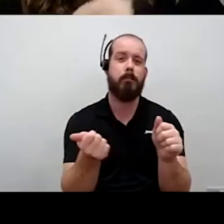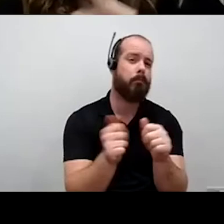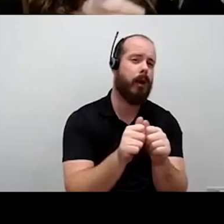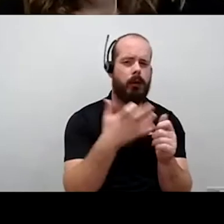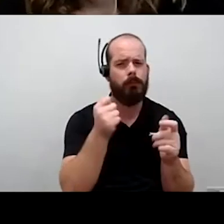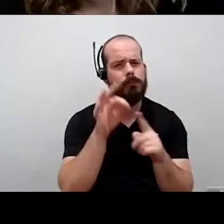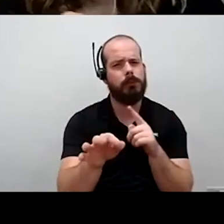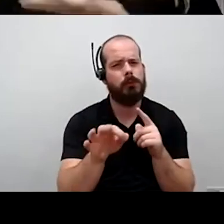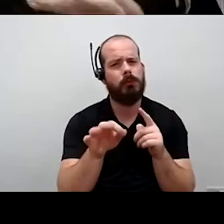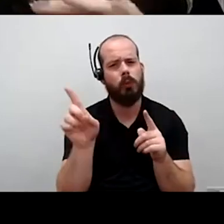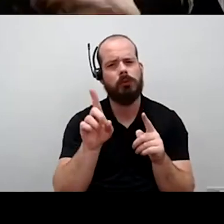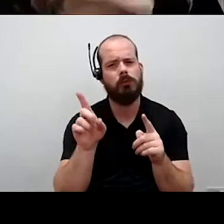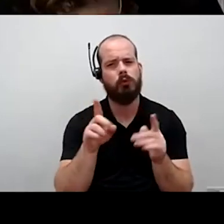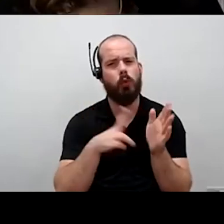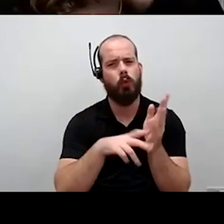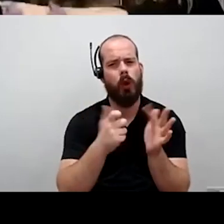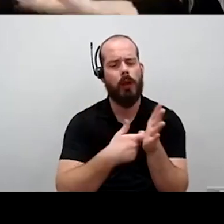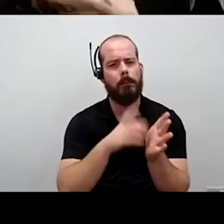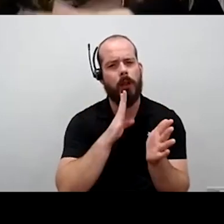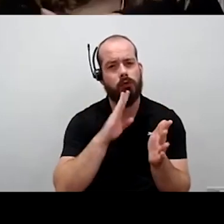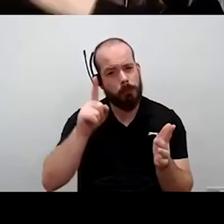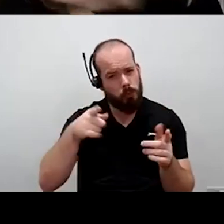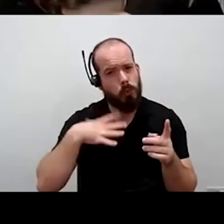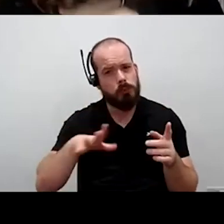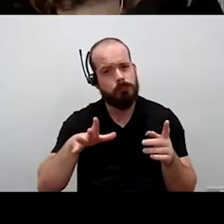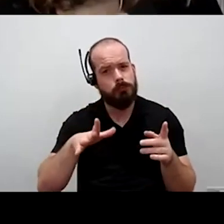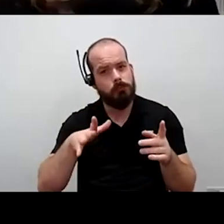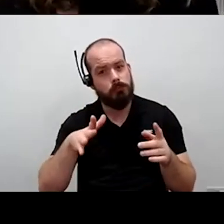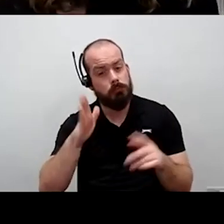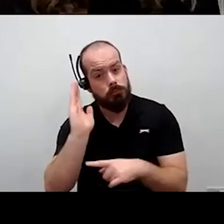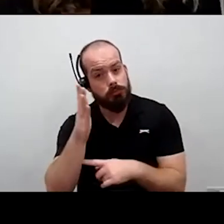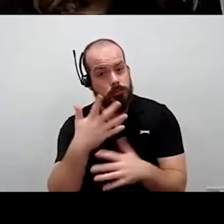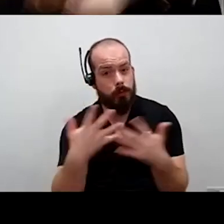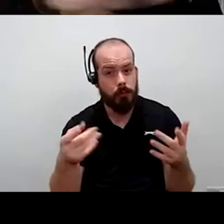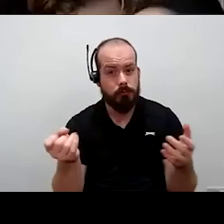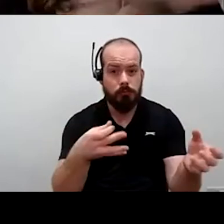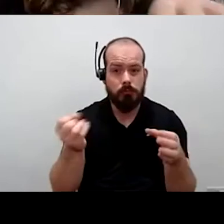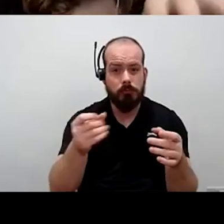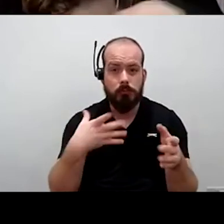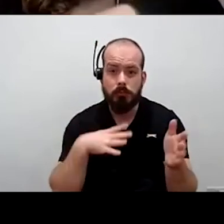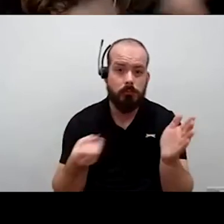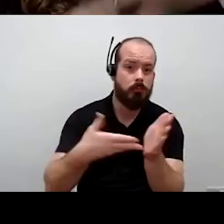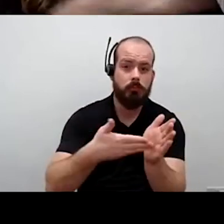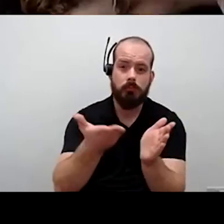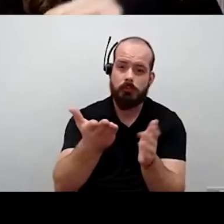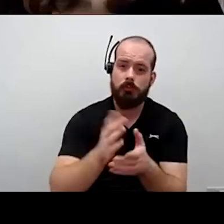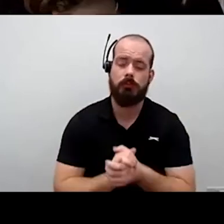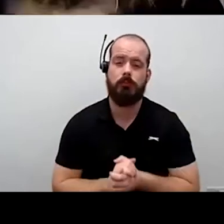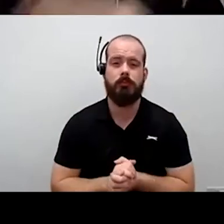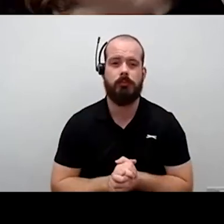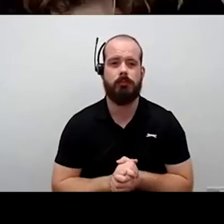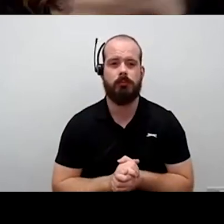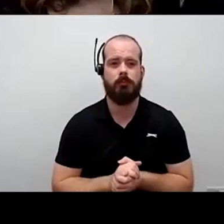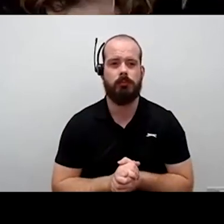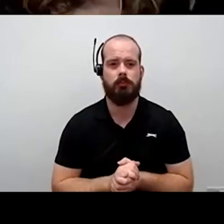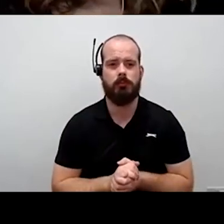about nuclear in Belgium, but there were any things that you wanted to pick up on that other people had said? I just wanted to go back to some of you to be able to respond to each other